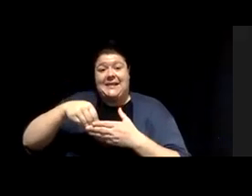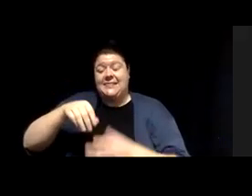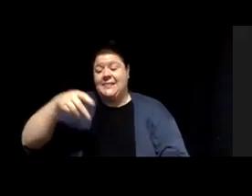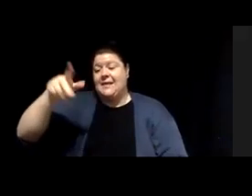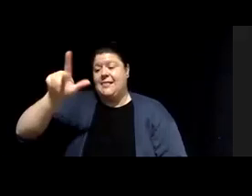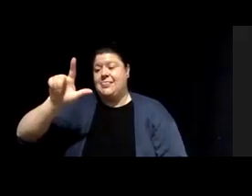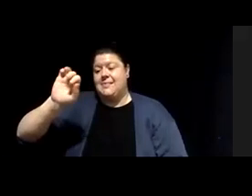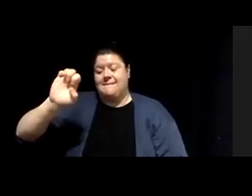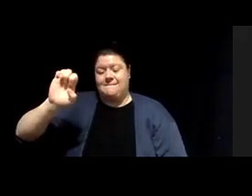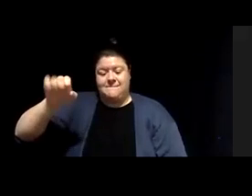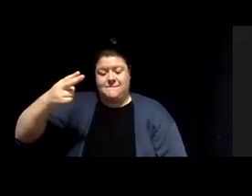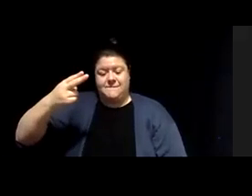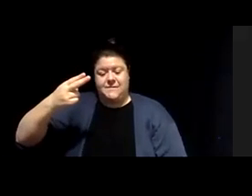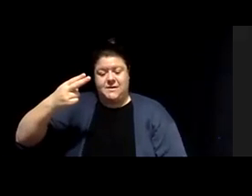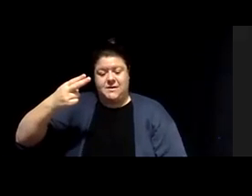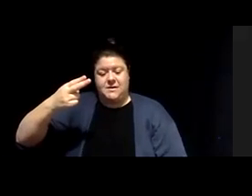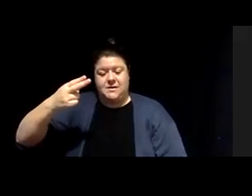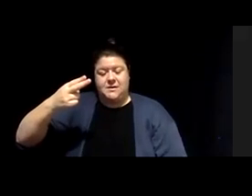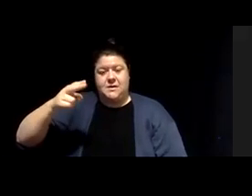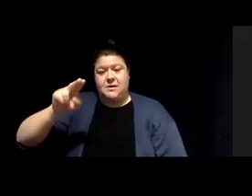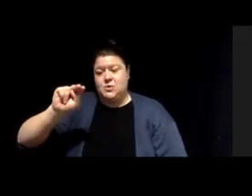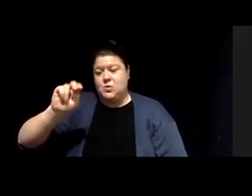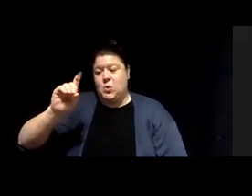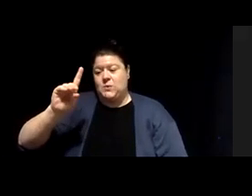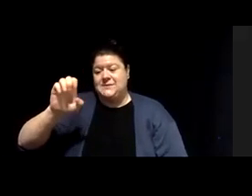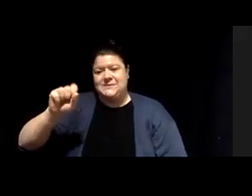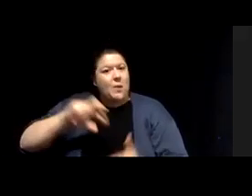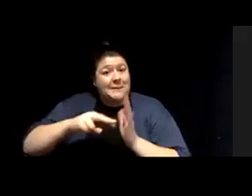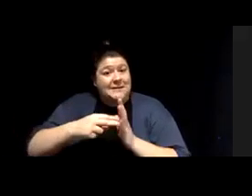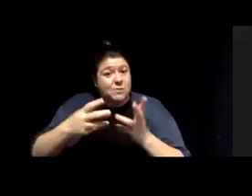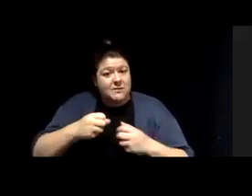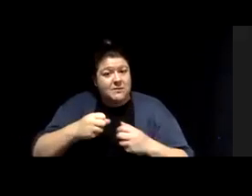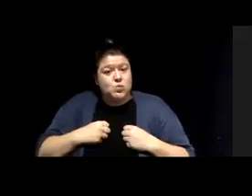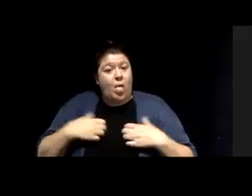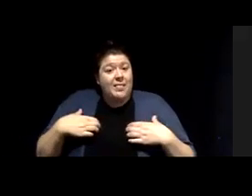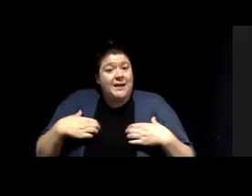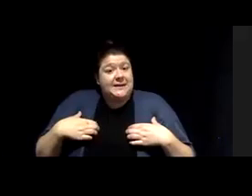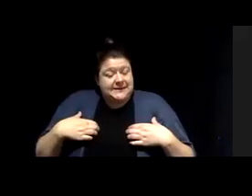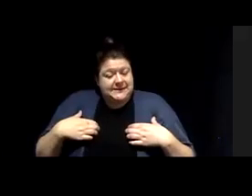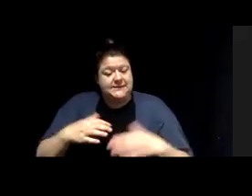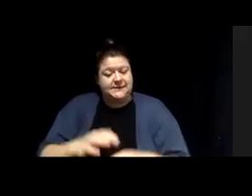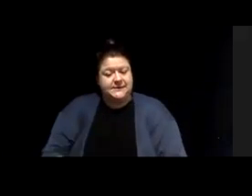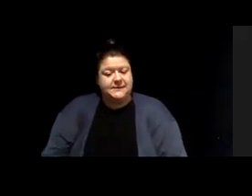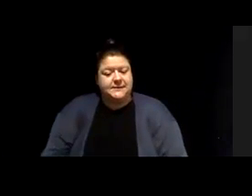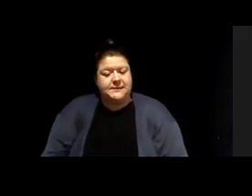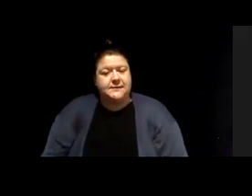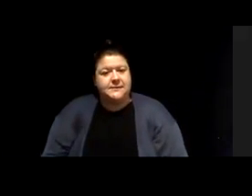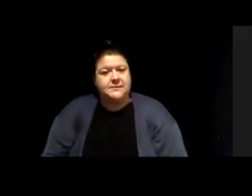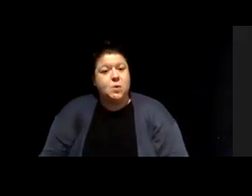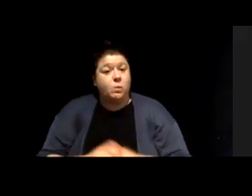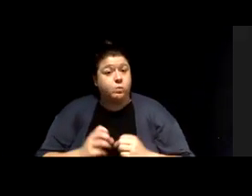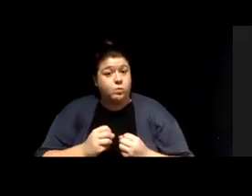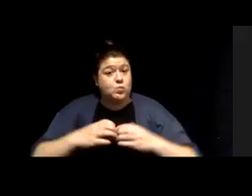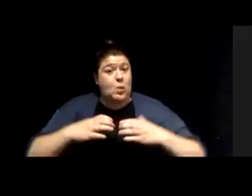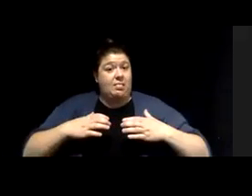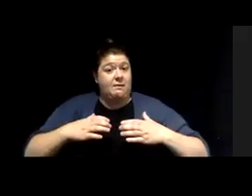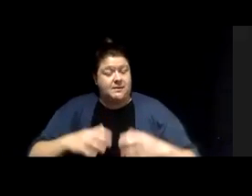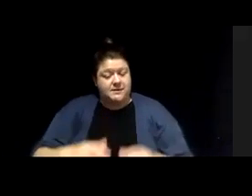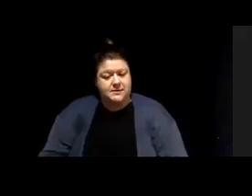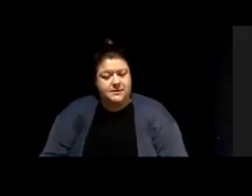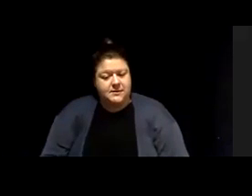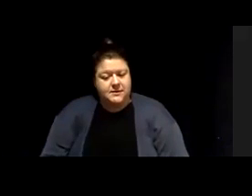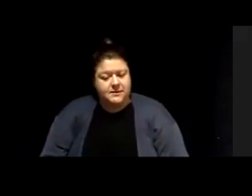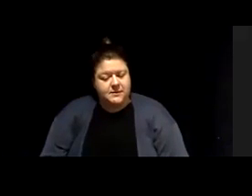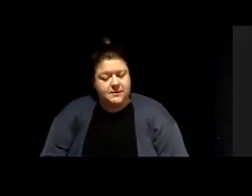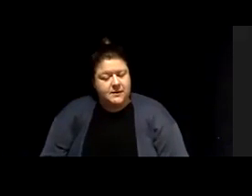causes swelling. What is edema? Edema is swelling. Swelling. Okay, So It's swelling excessive in the accumulation of fluid. second